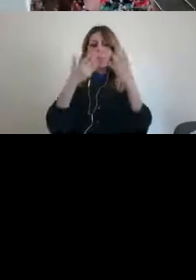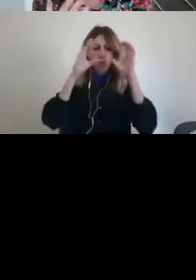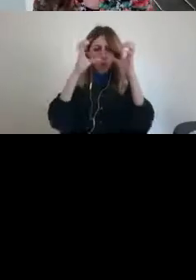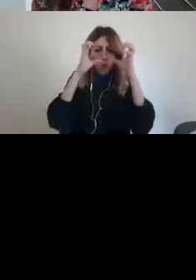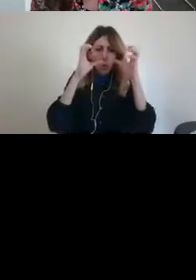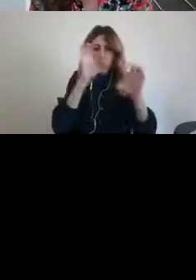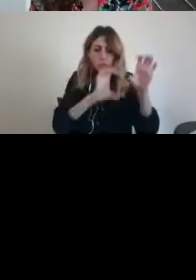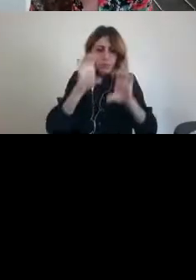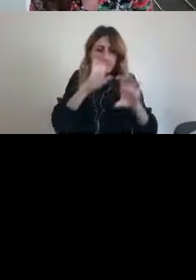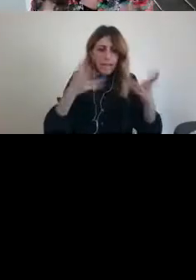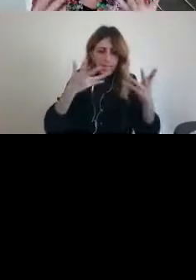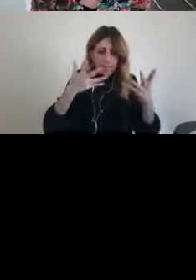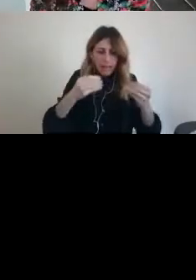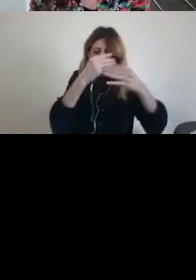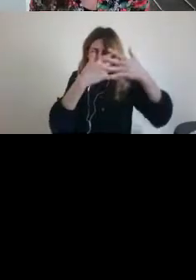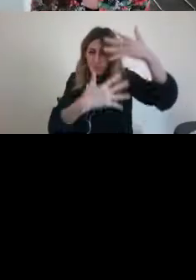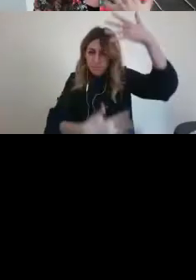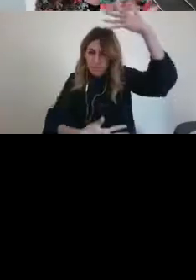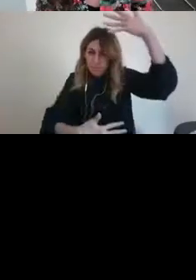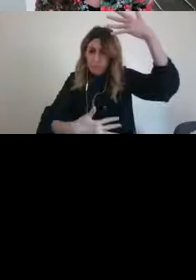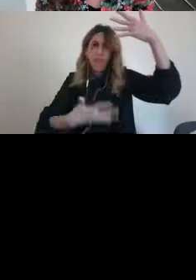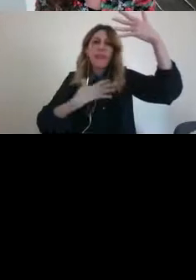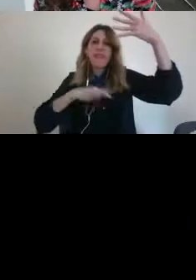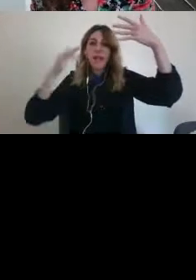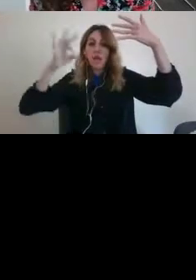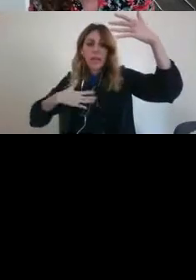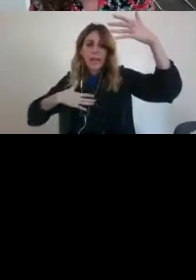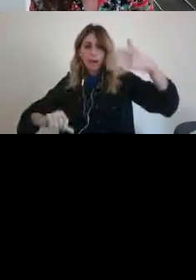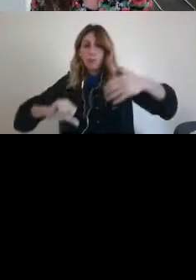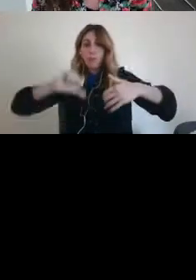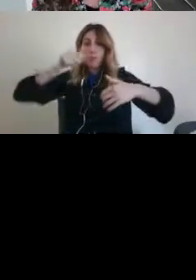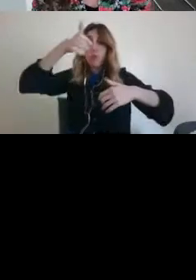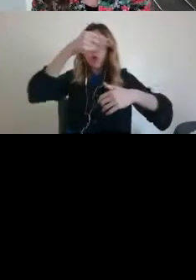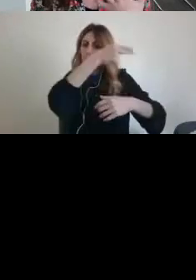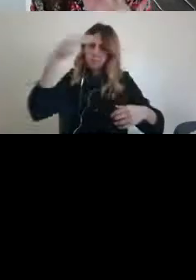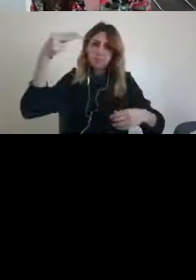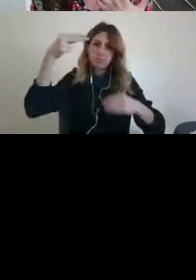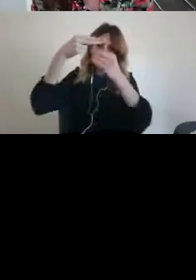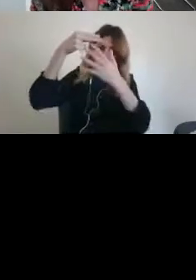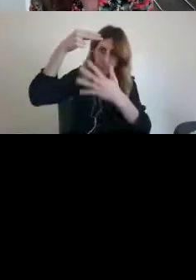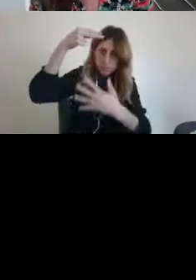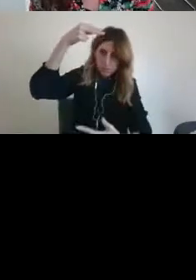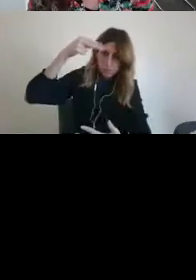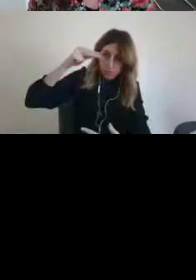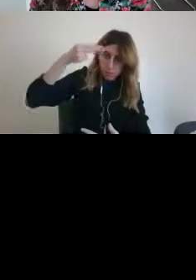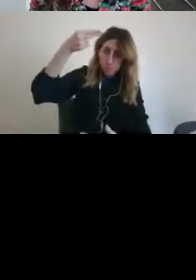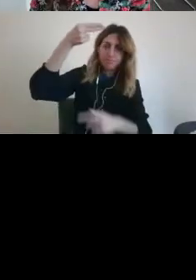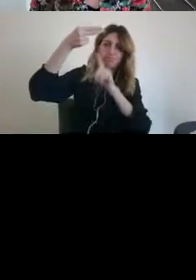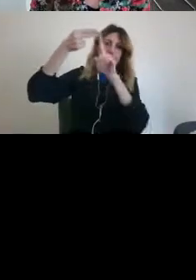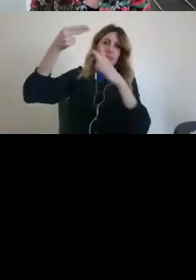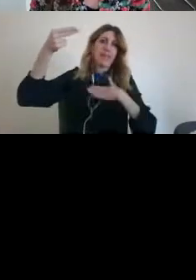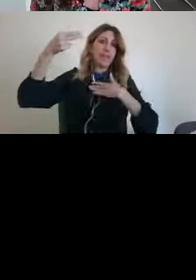it. That's what we do. So next to our plugin, or actually part of our premium product, we have our Yoast SEO Academy with a